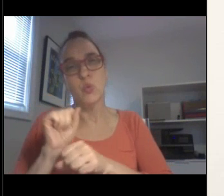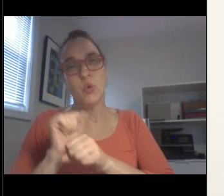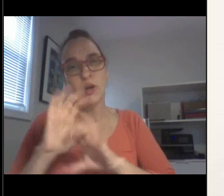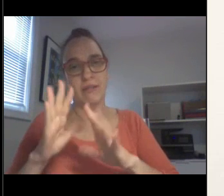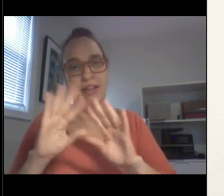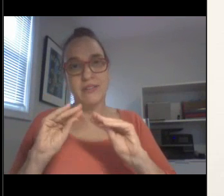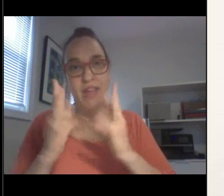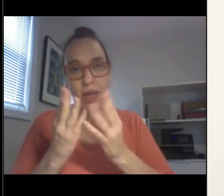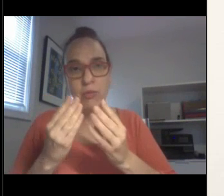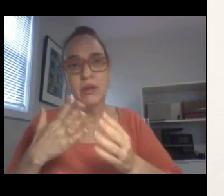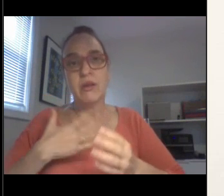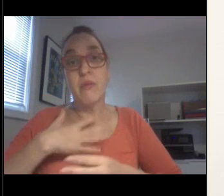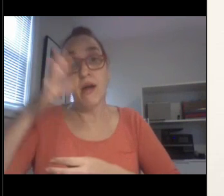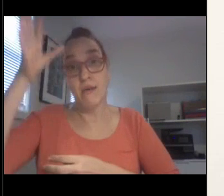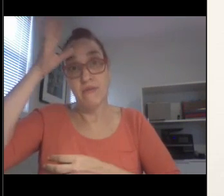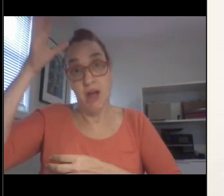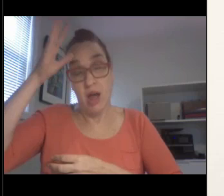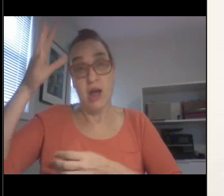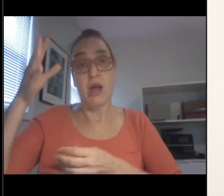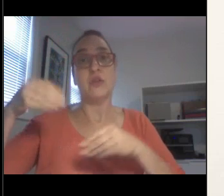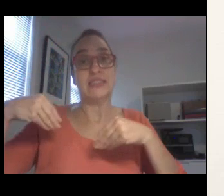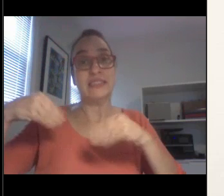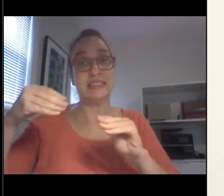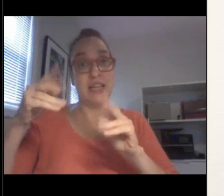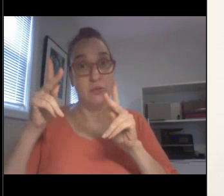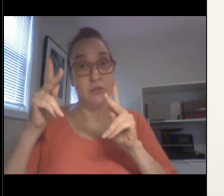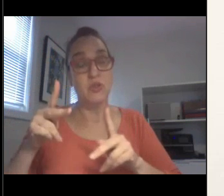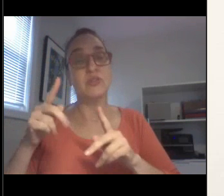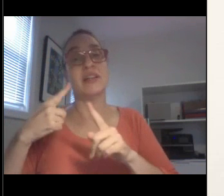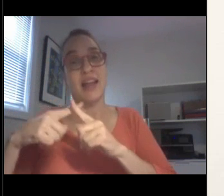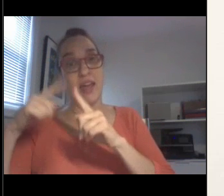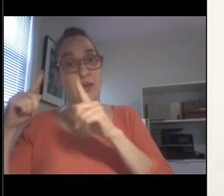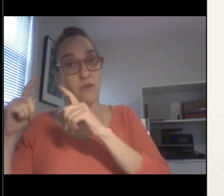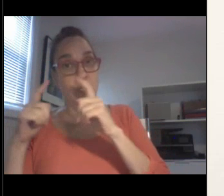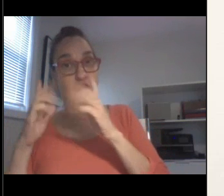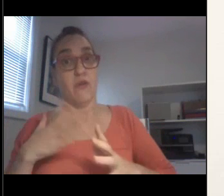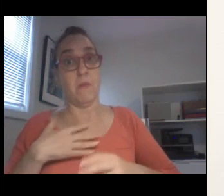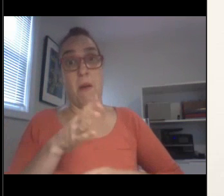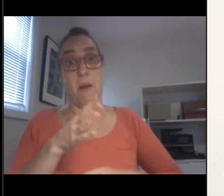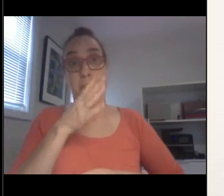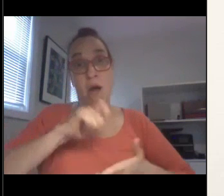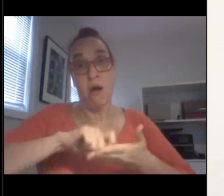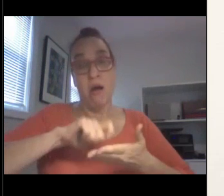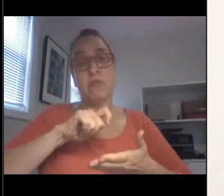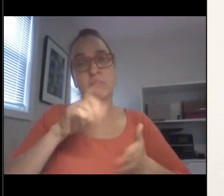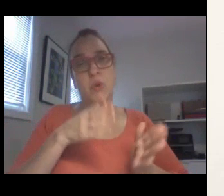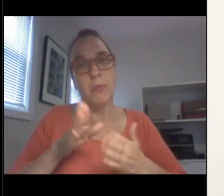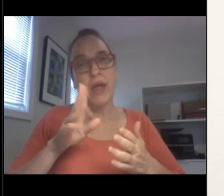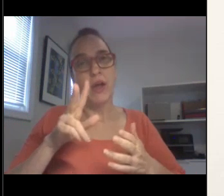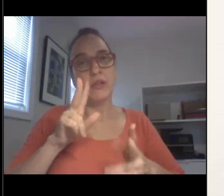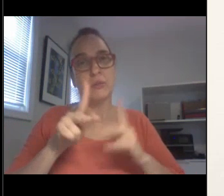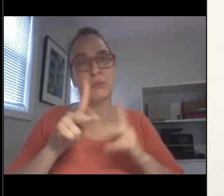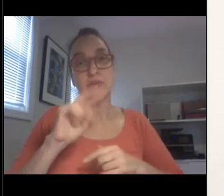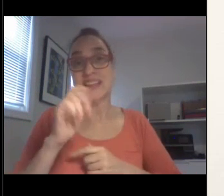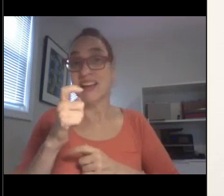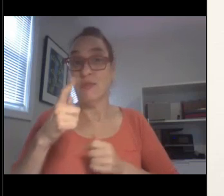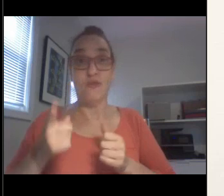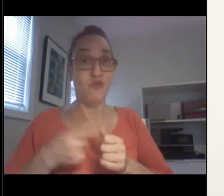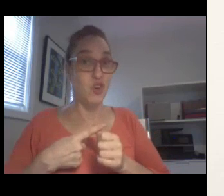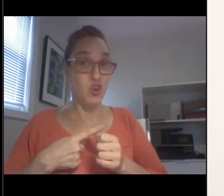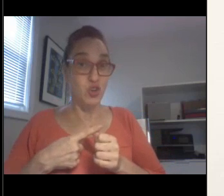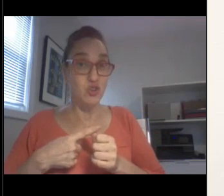a photographer, and my mother is a tax preparer. I'm a first generation college student. I and the rest of my siblings